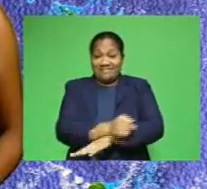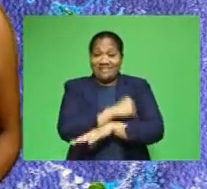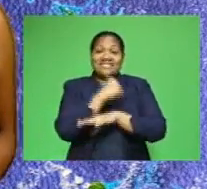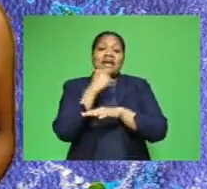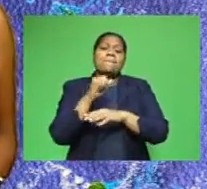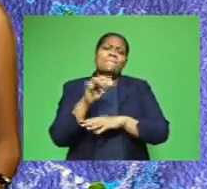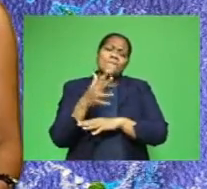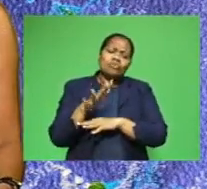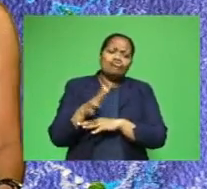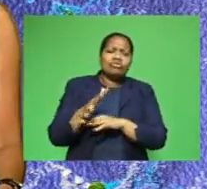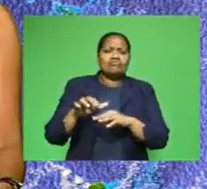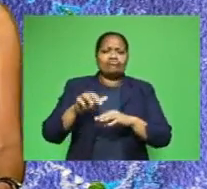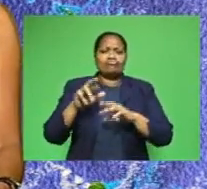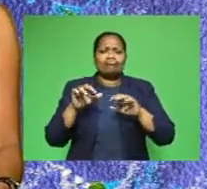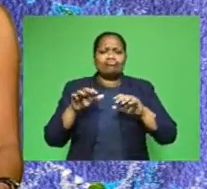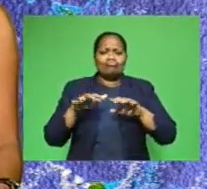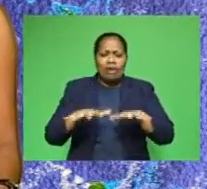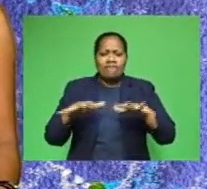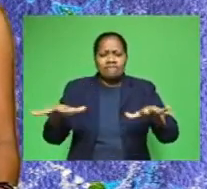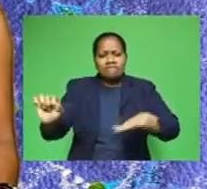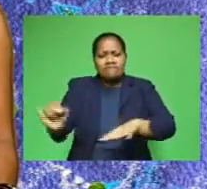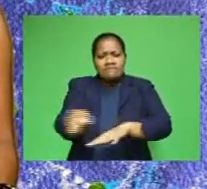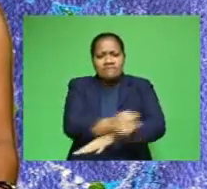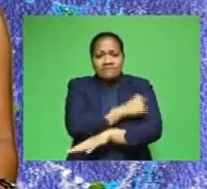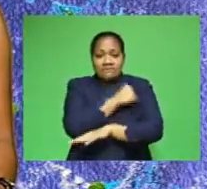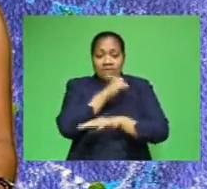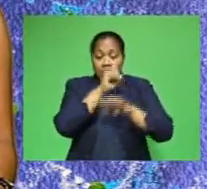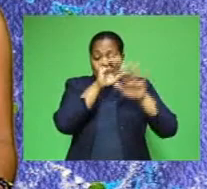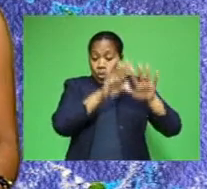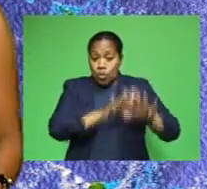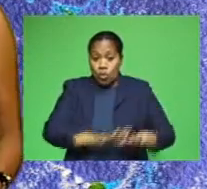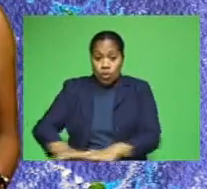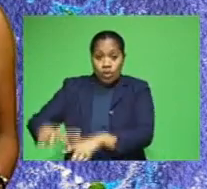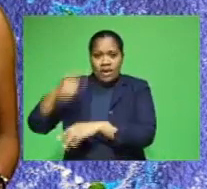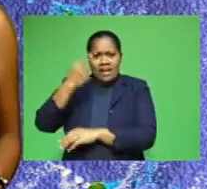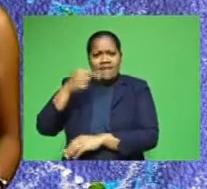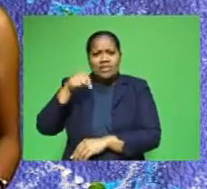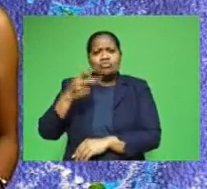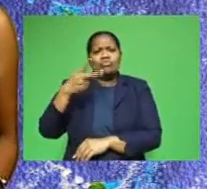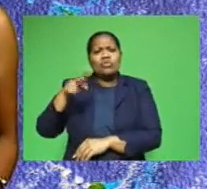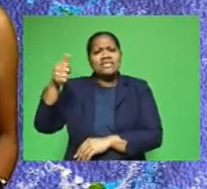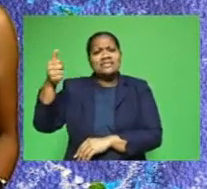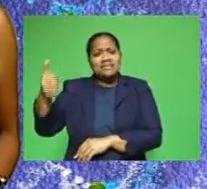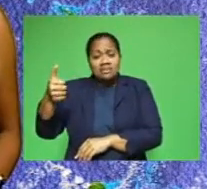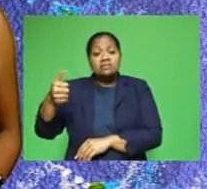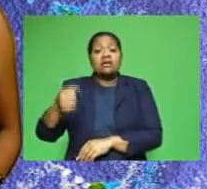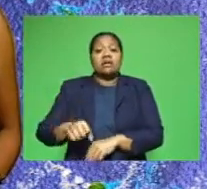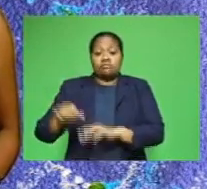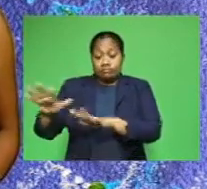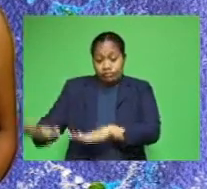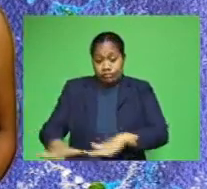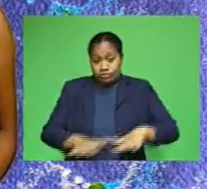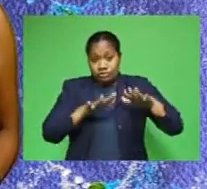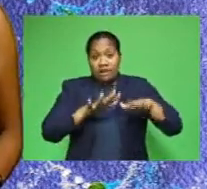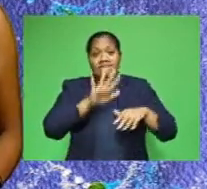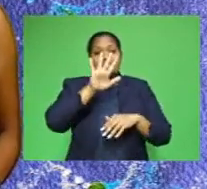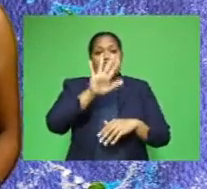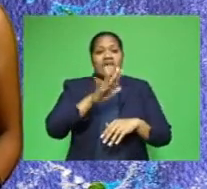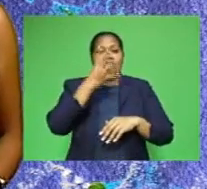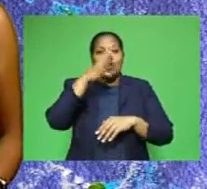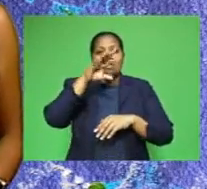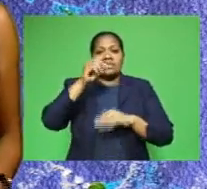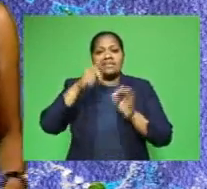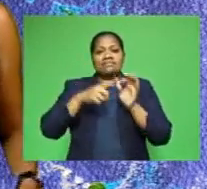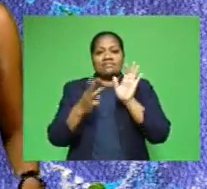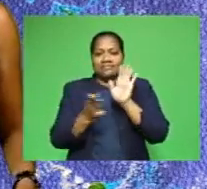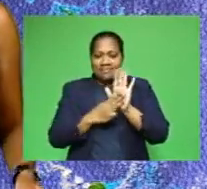rough seas. Turning to the tides, low tide at 11:26 p.m. with high tide at 5:40 p.m. For tomorrow,